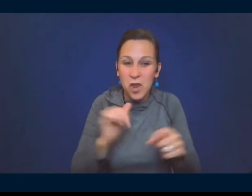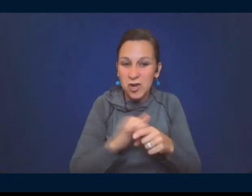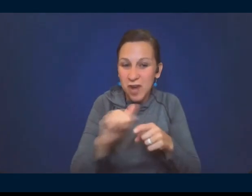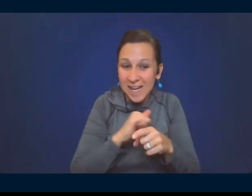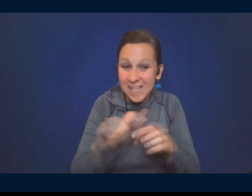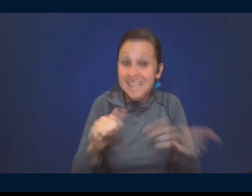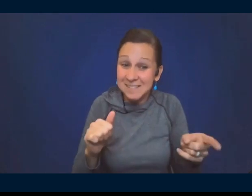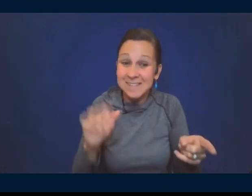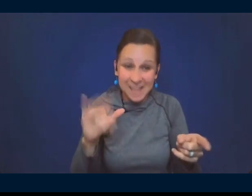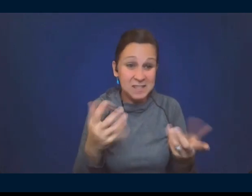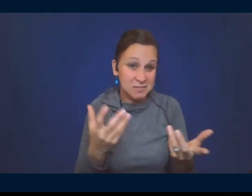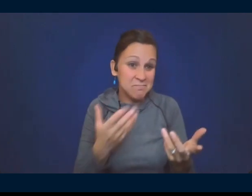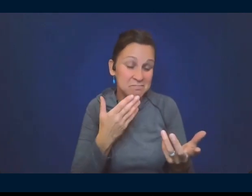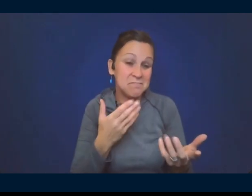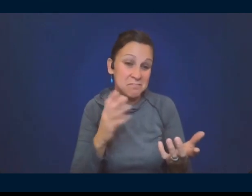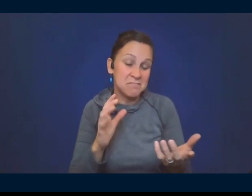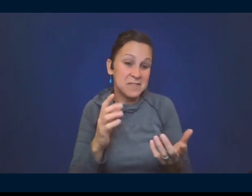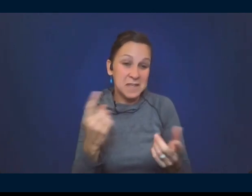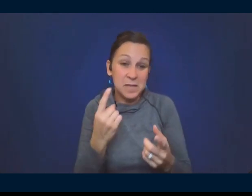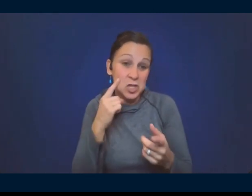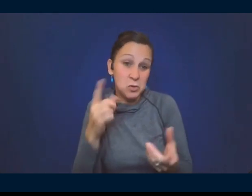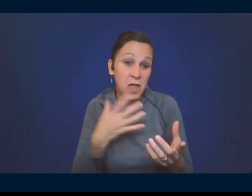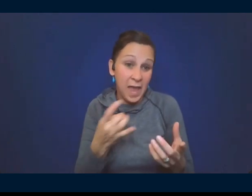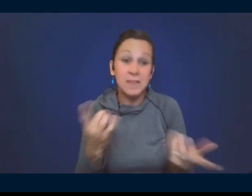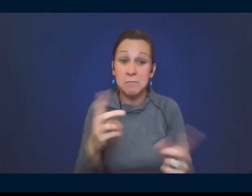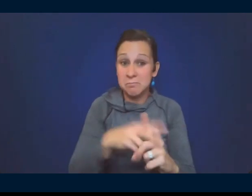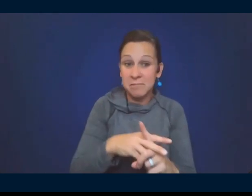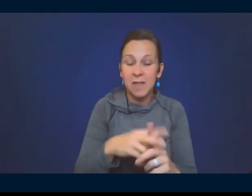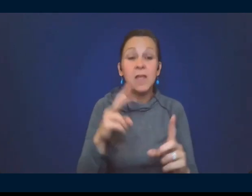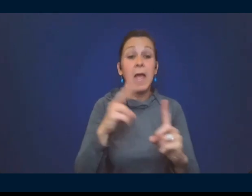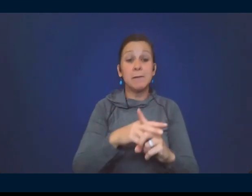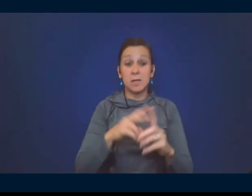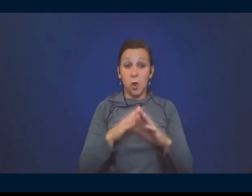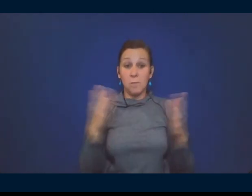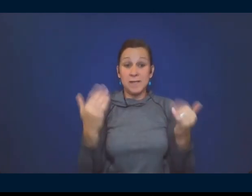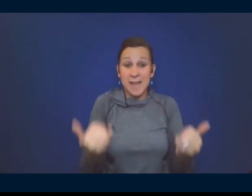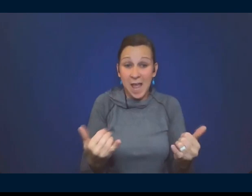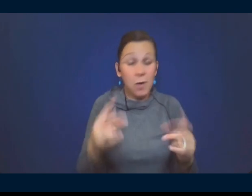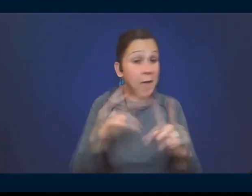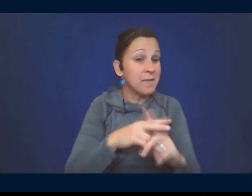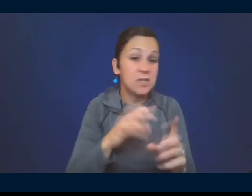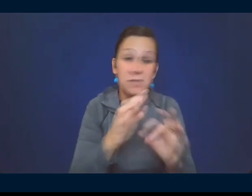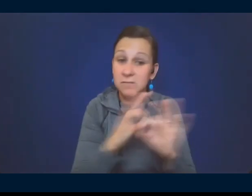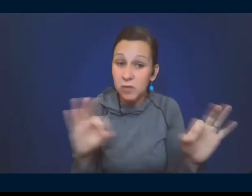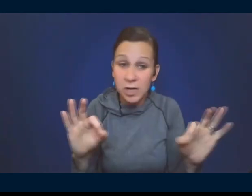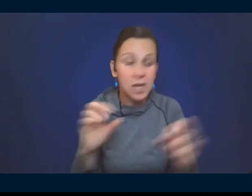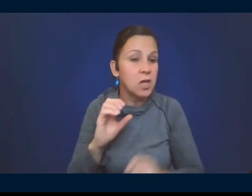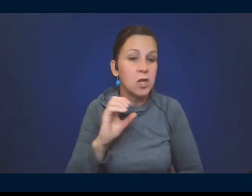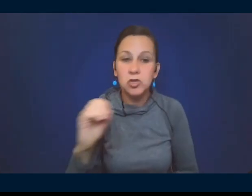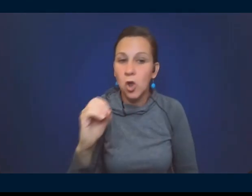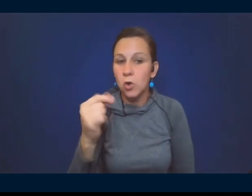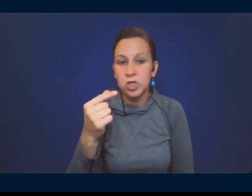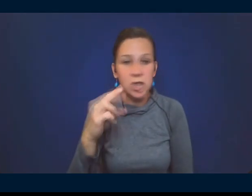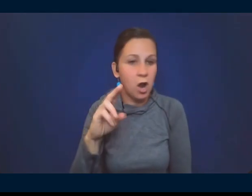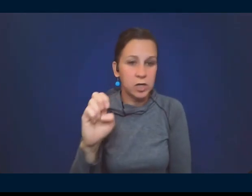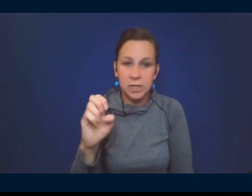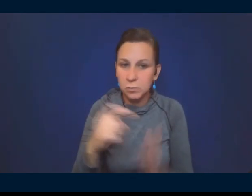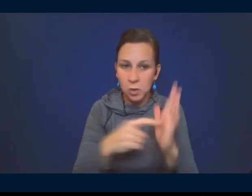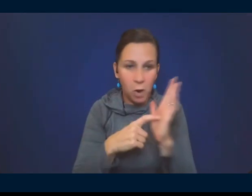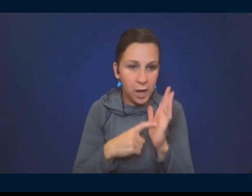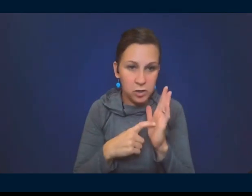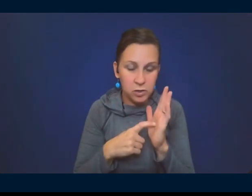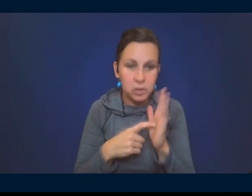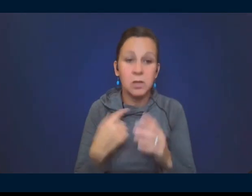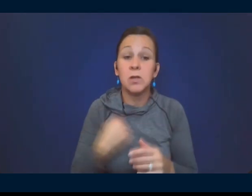okay? Applications are open now. Application is free, no GRE required. We